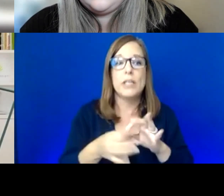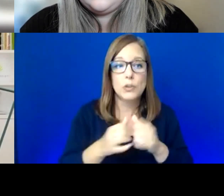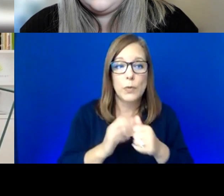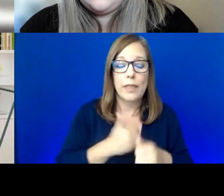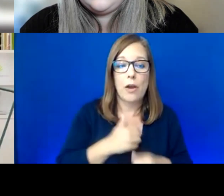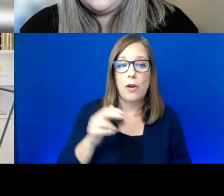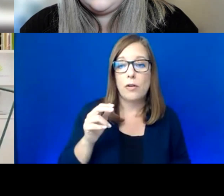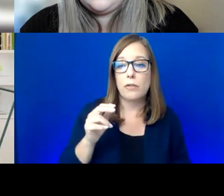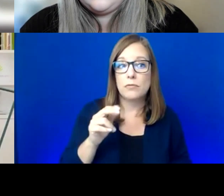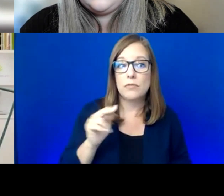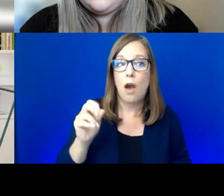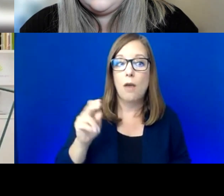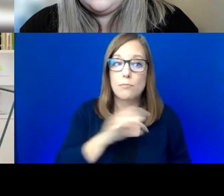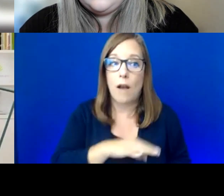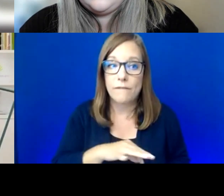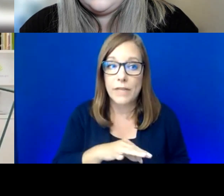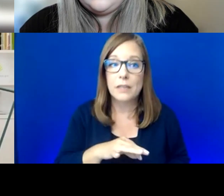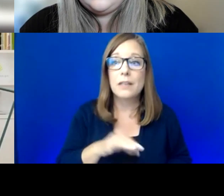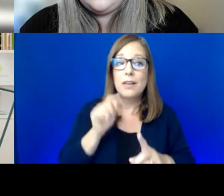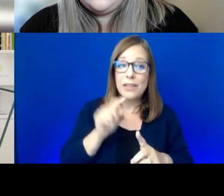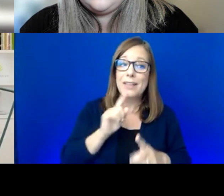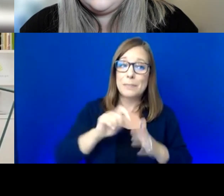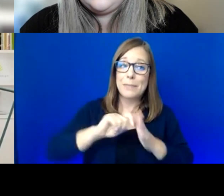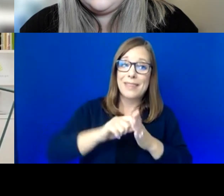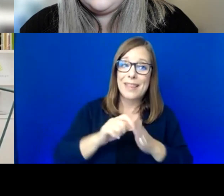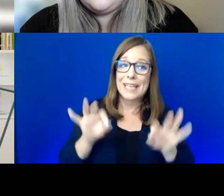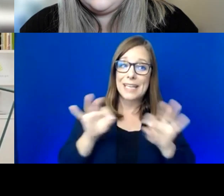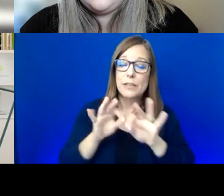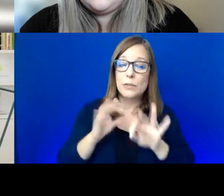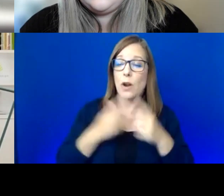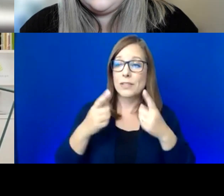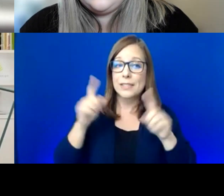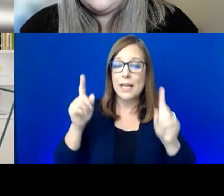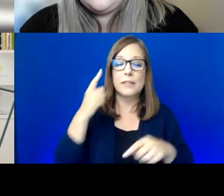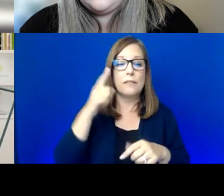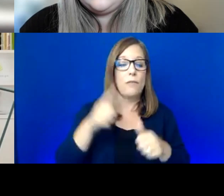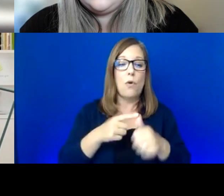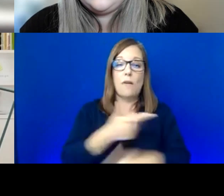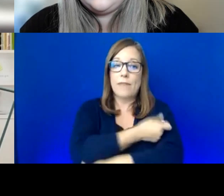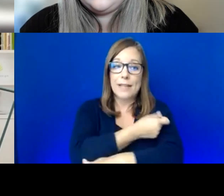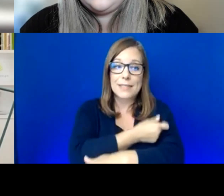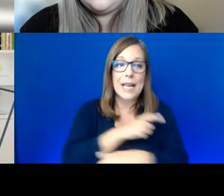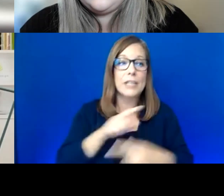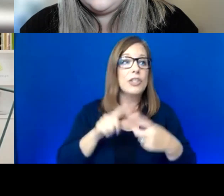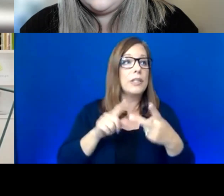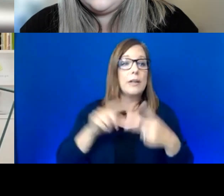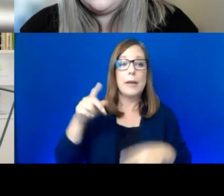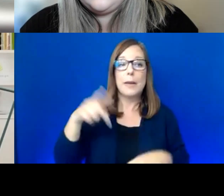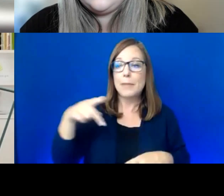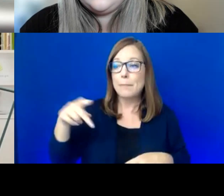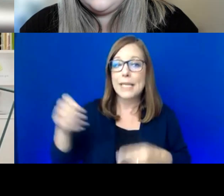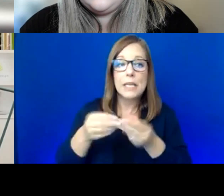had at vaccination efforts or PPE efforts or